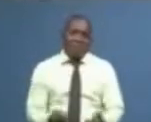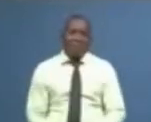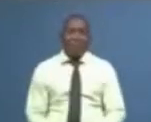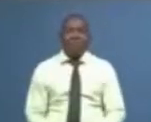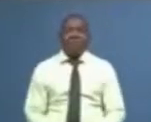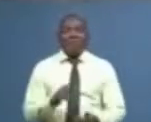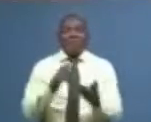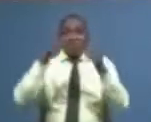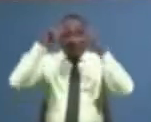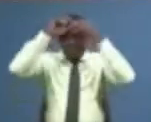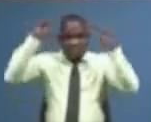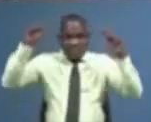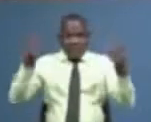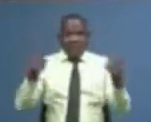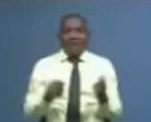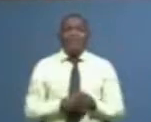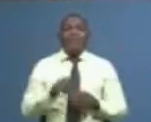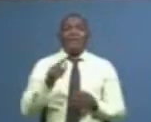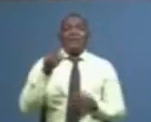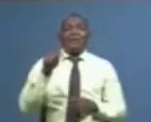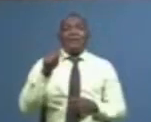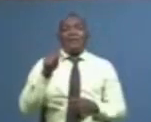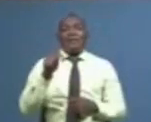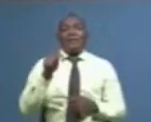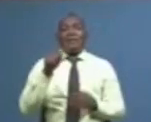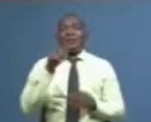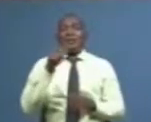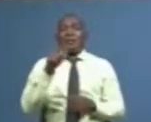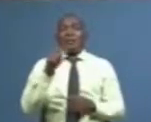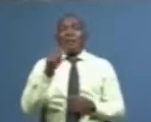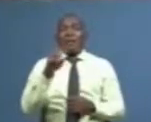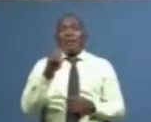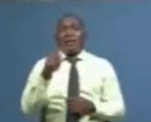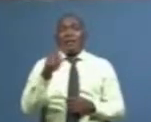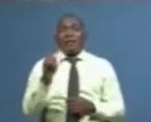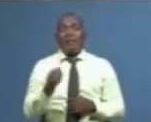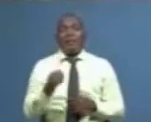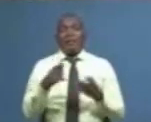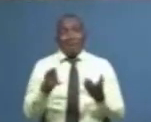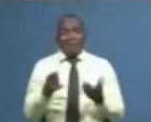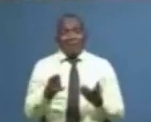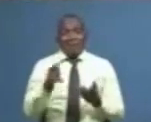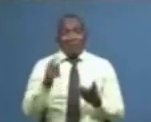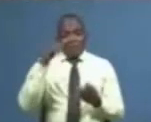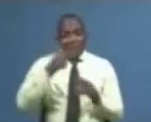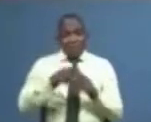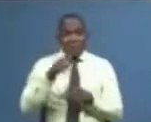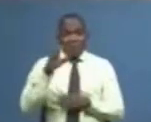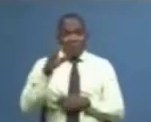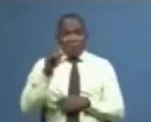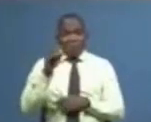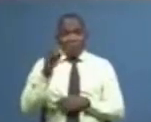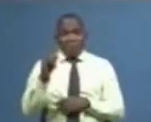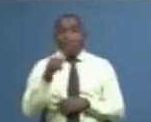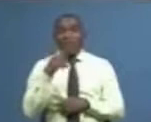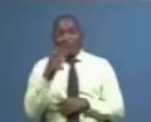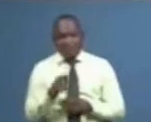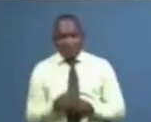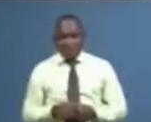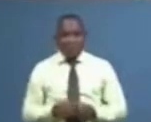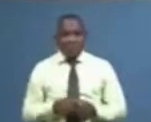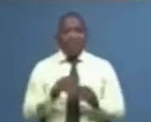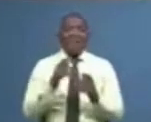The president of the TAC Alumni Education, Mr. Jasper Kofi Anson, said